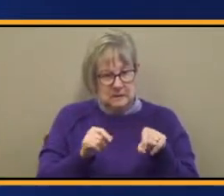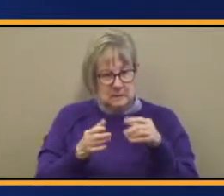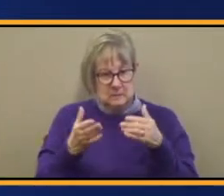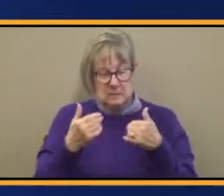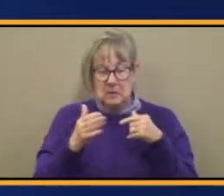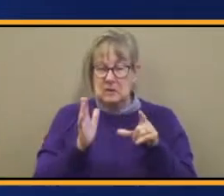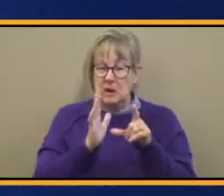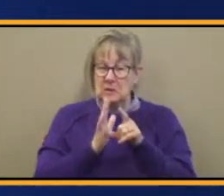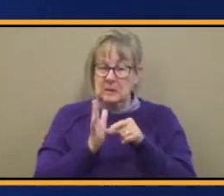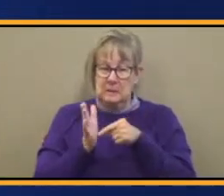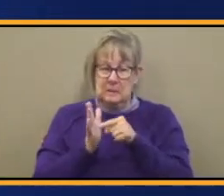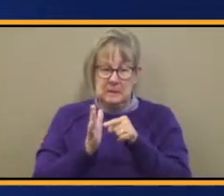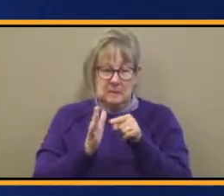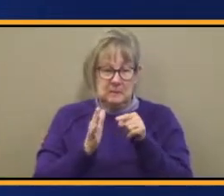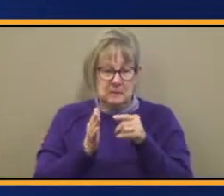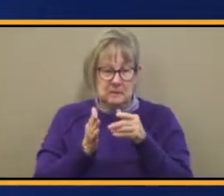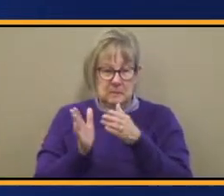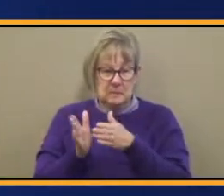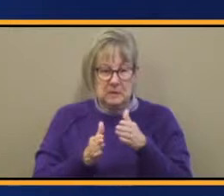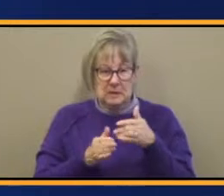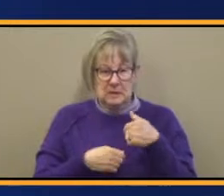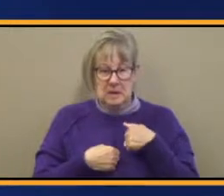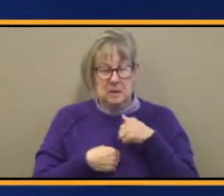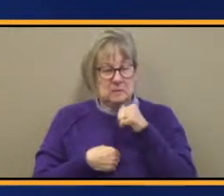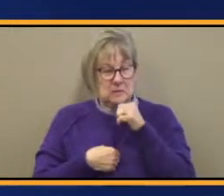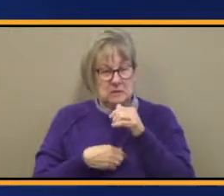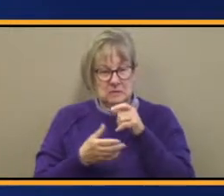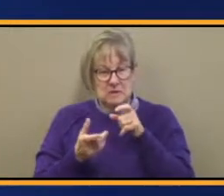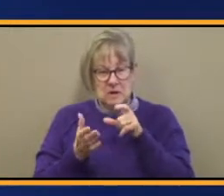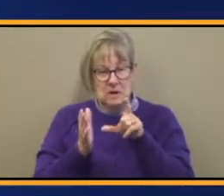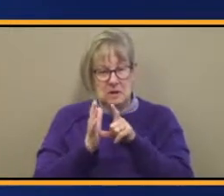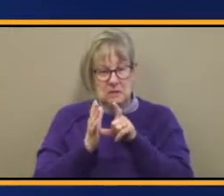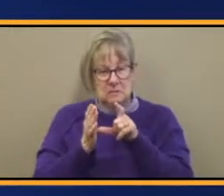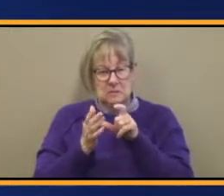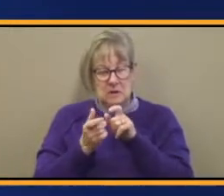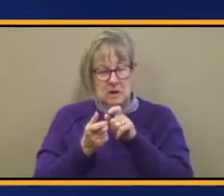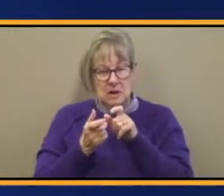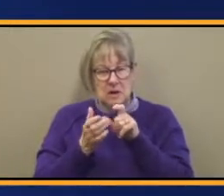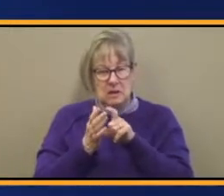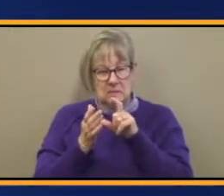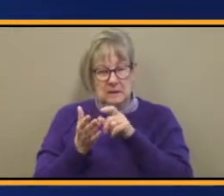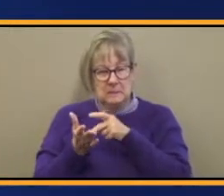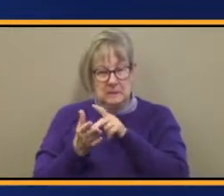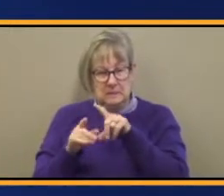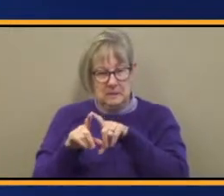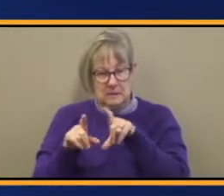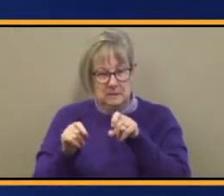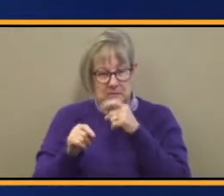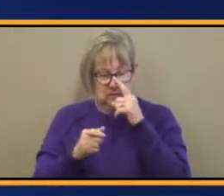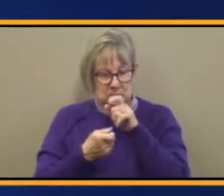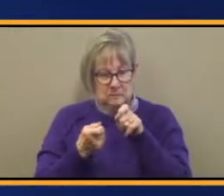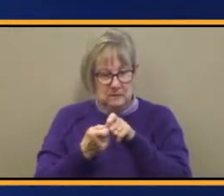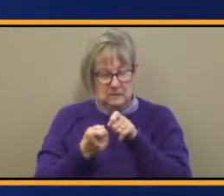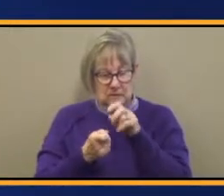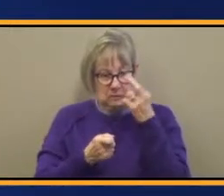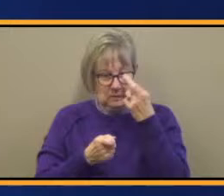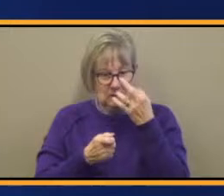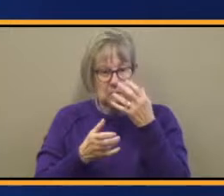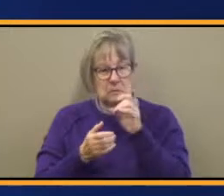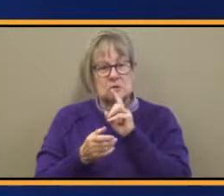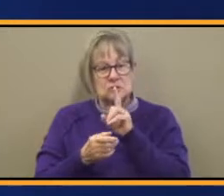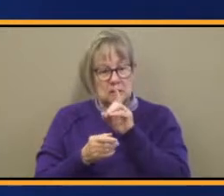plan. I'm not on an automatic payment plan because of these specific reasons. I like to make sure that I pay directly on